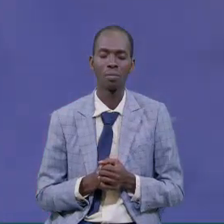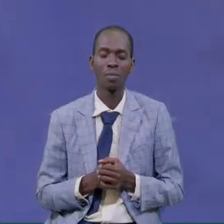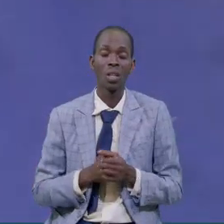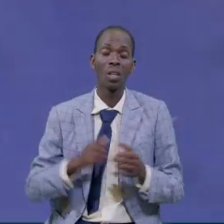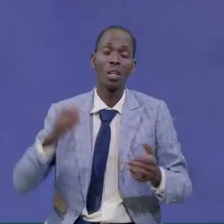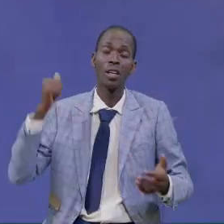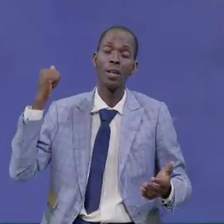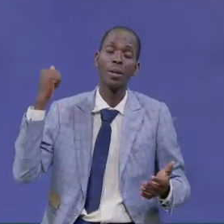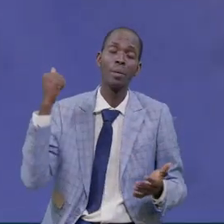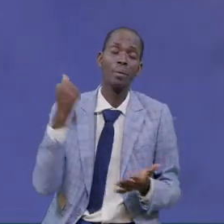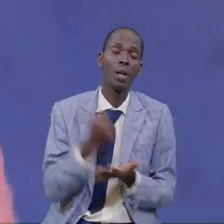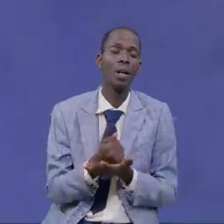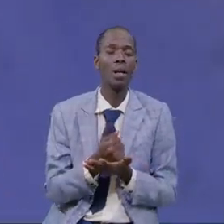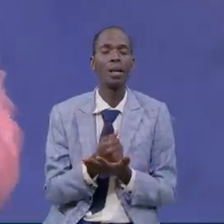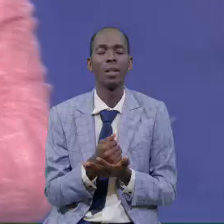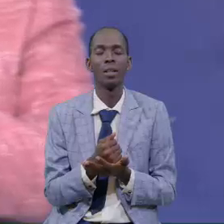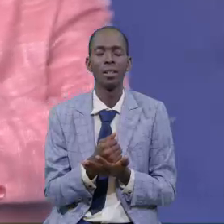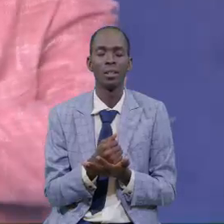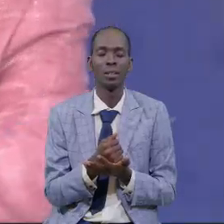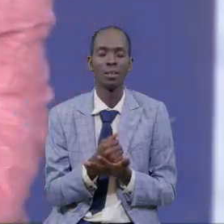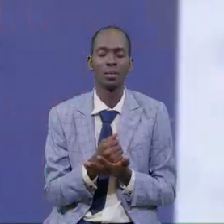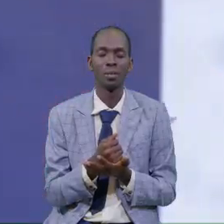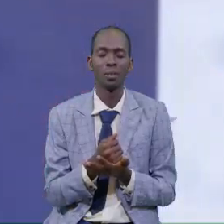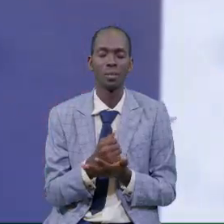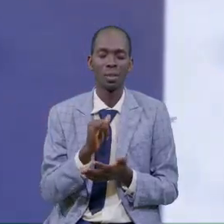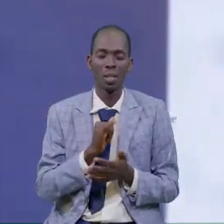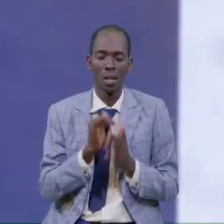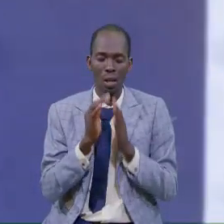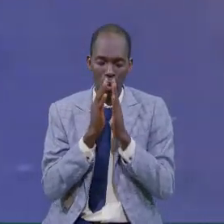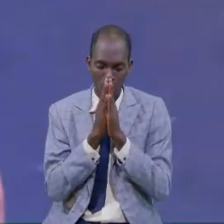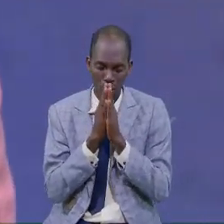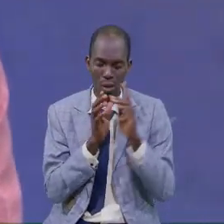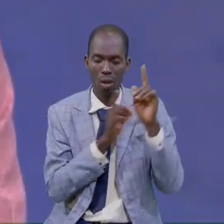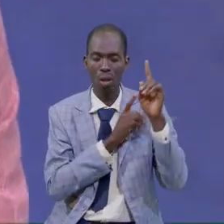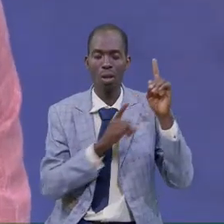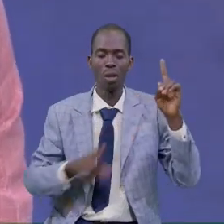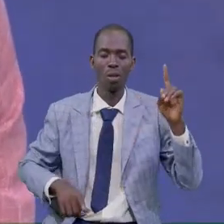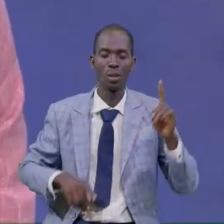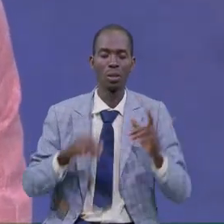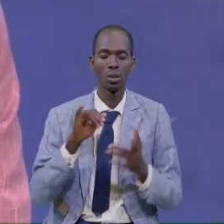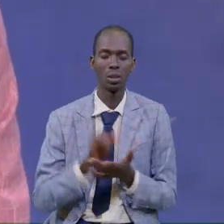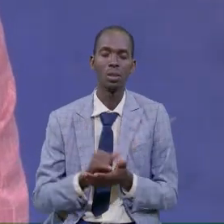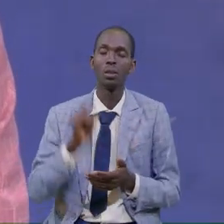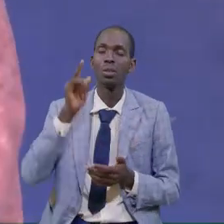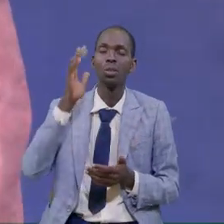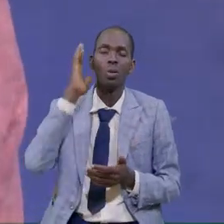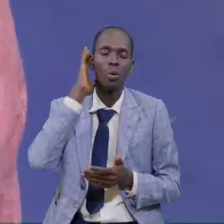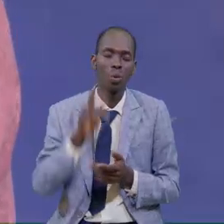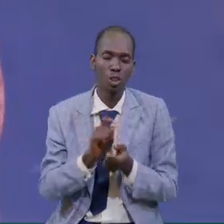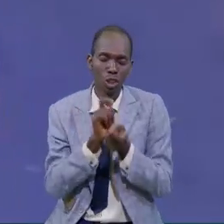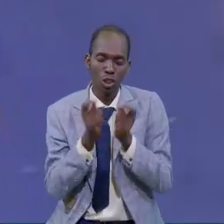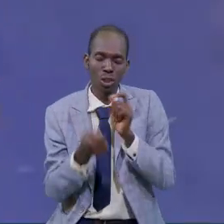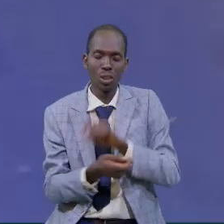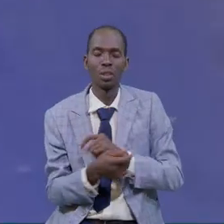Amen. I pray, Lord, that you change, you transform